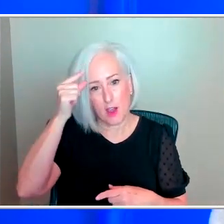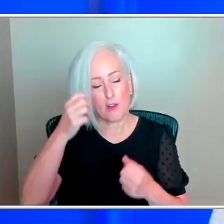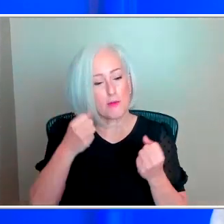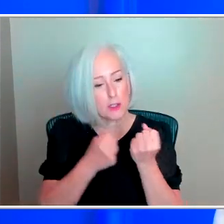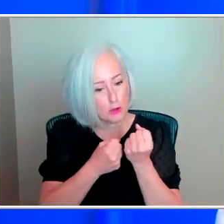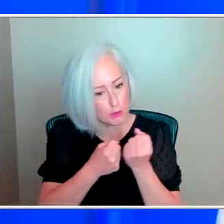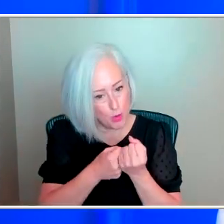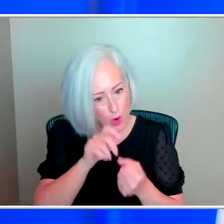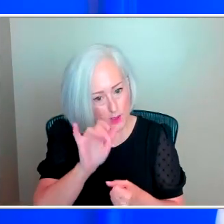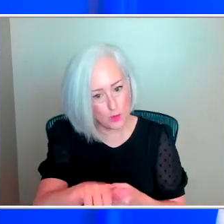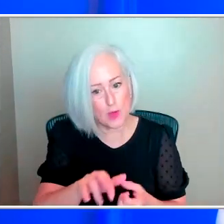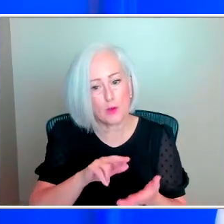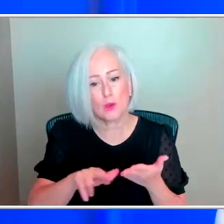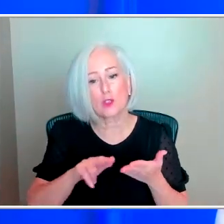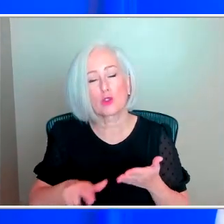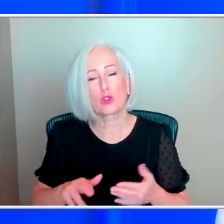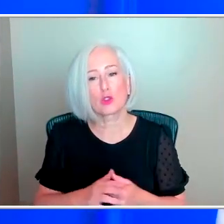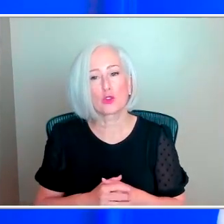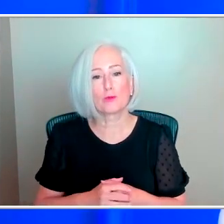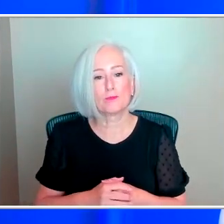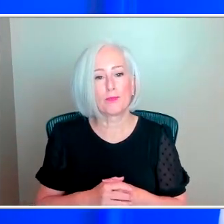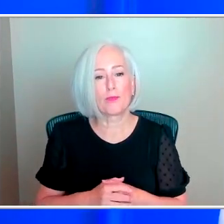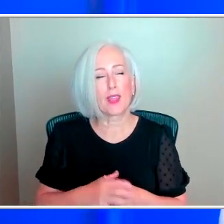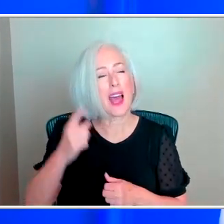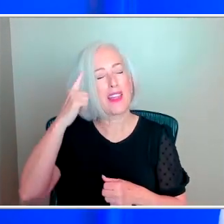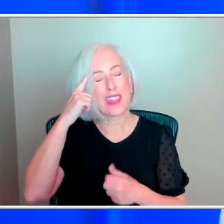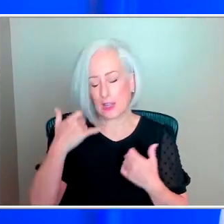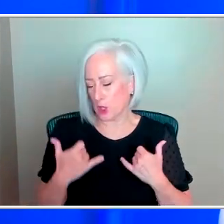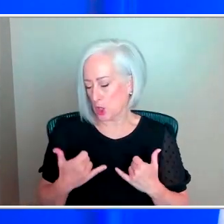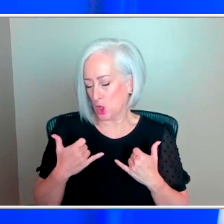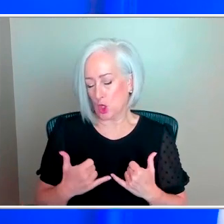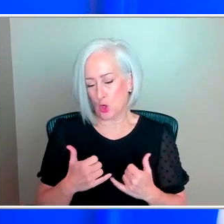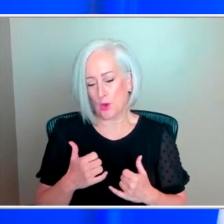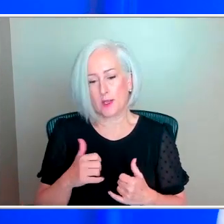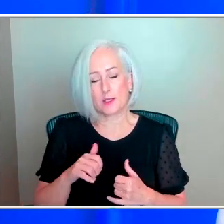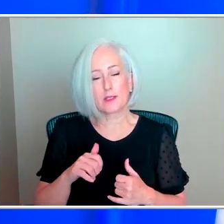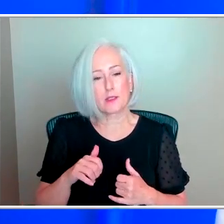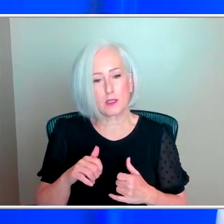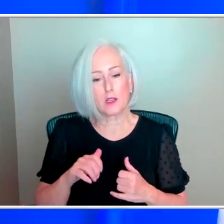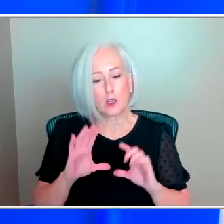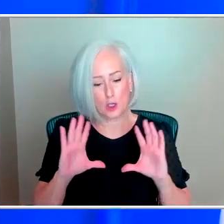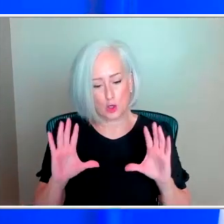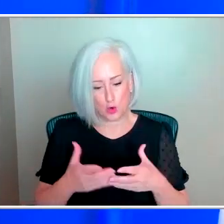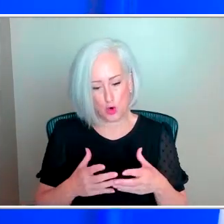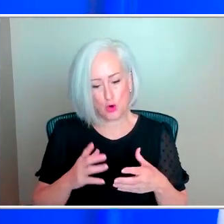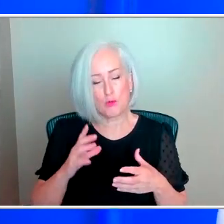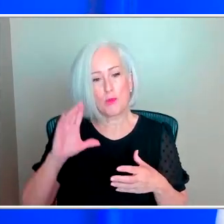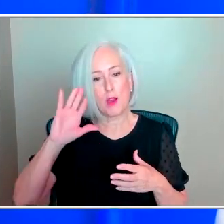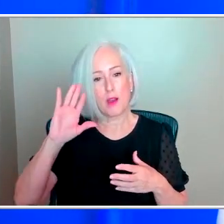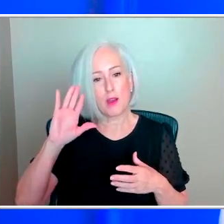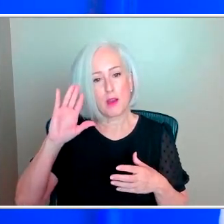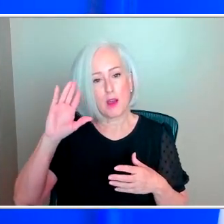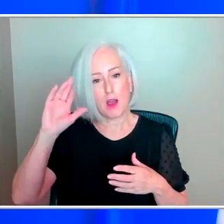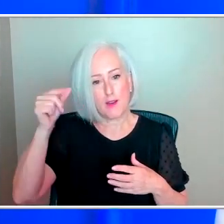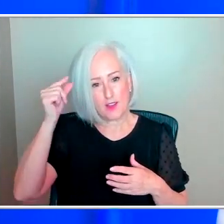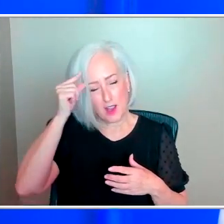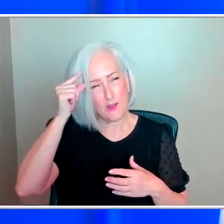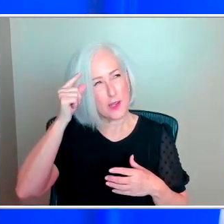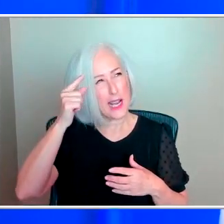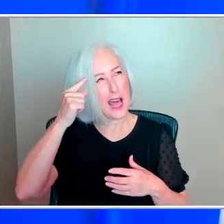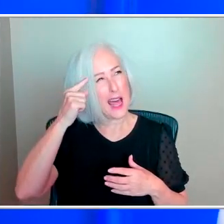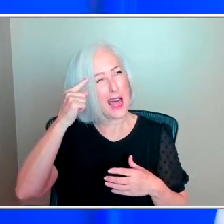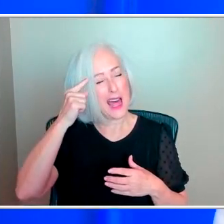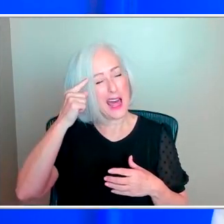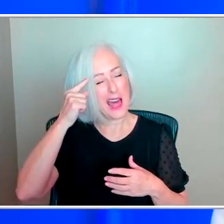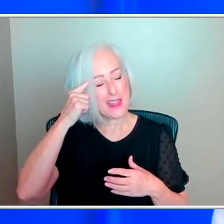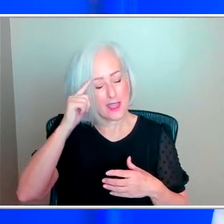I think the current administration is going to place more monitors. I think, I don't remember how